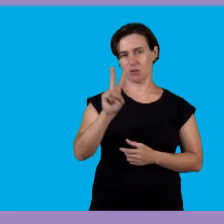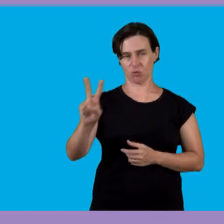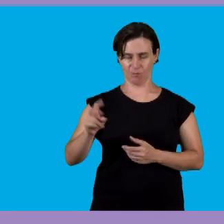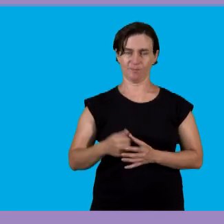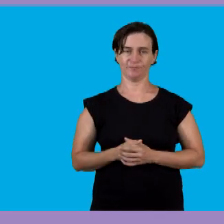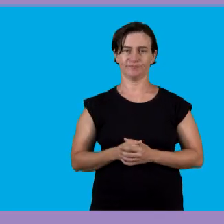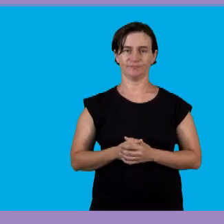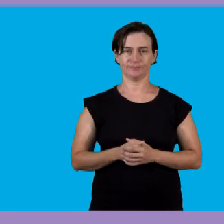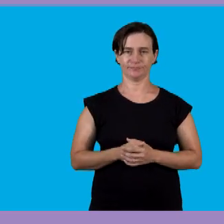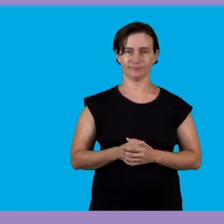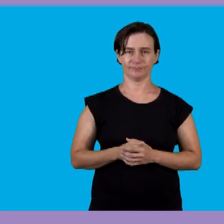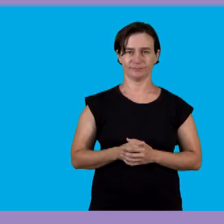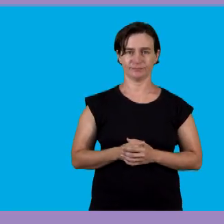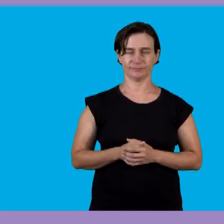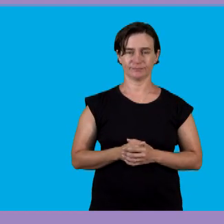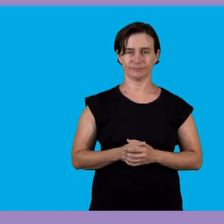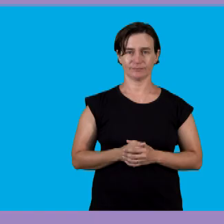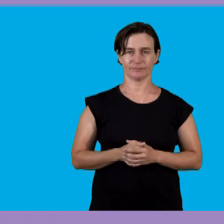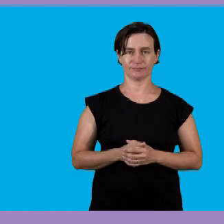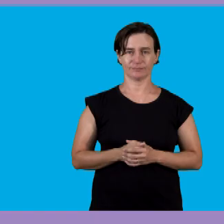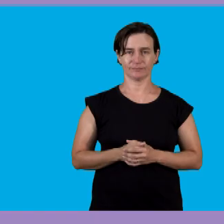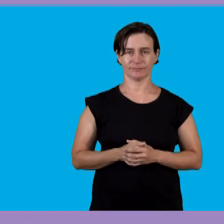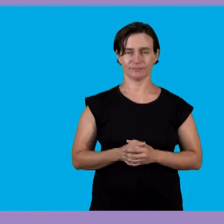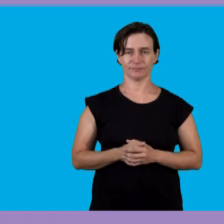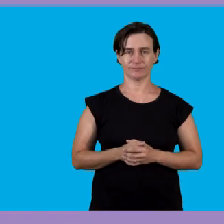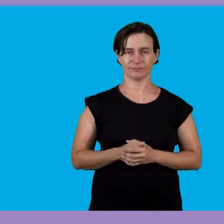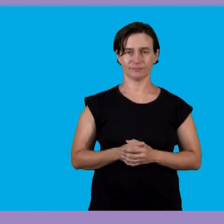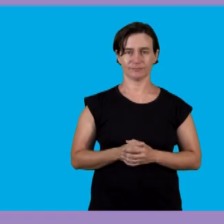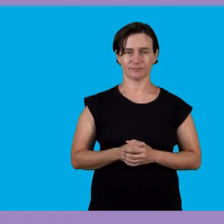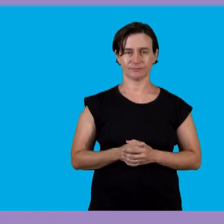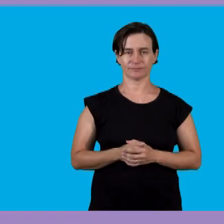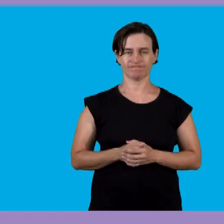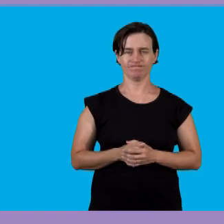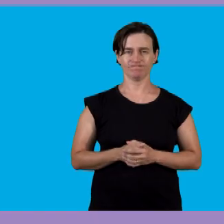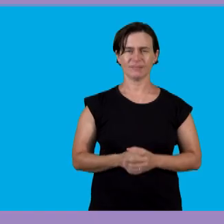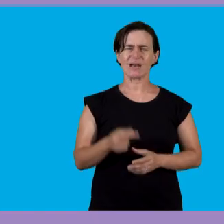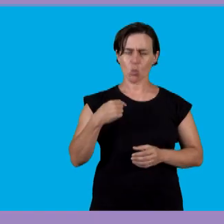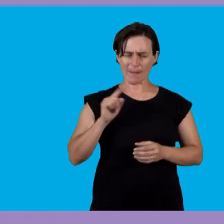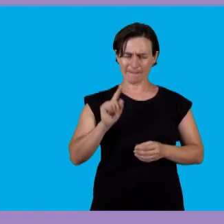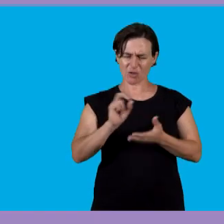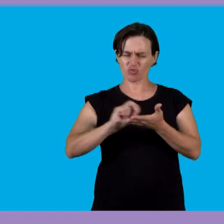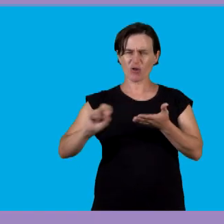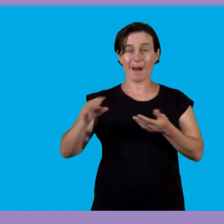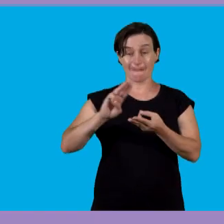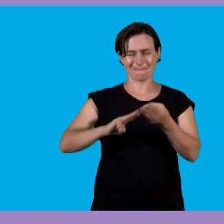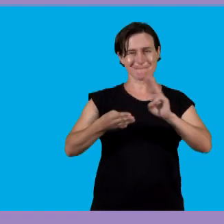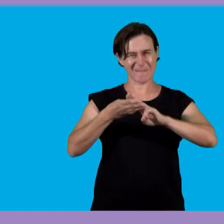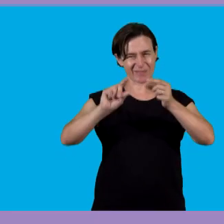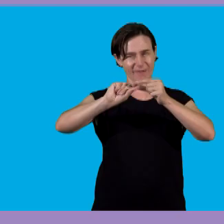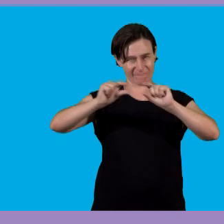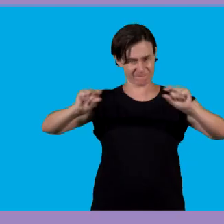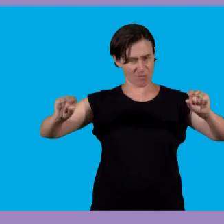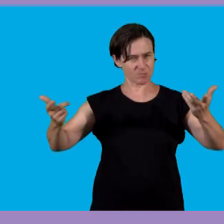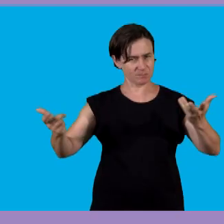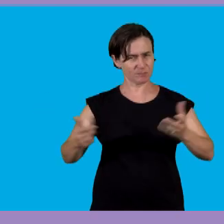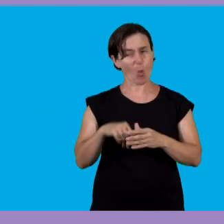answer is going to be a 22. And how would we provide a formula or an